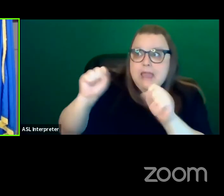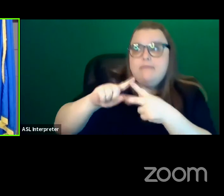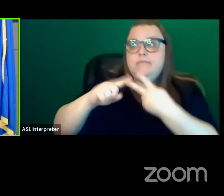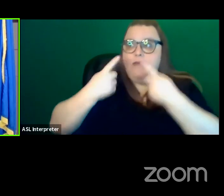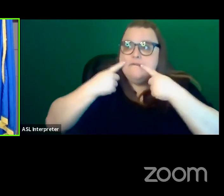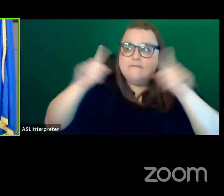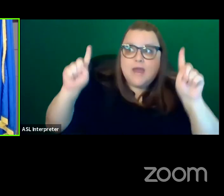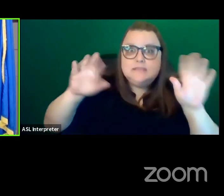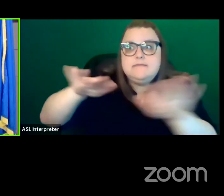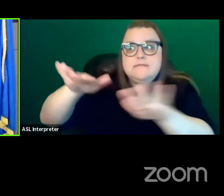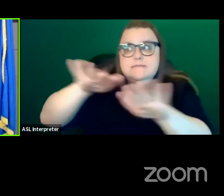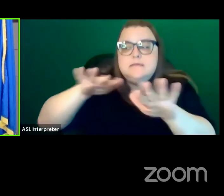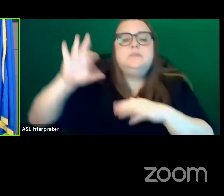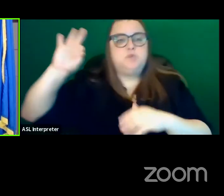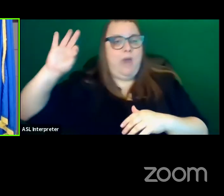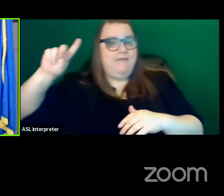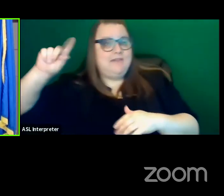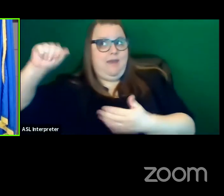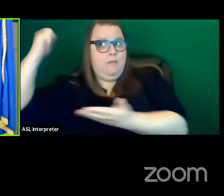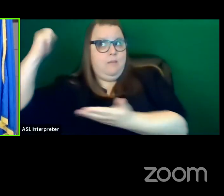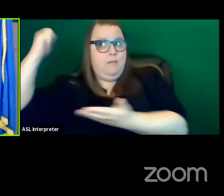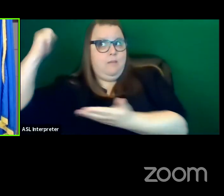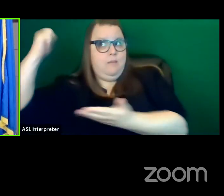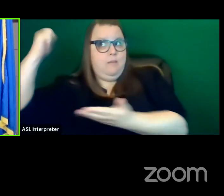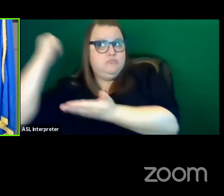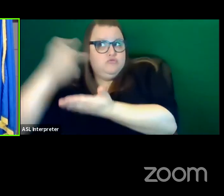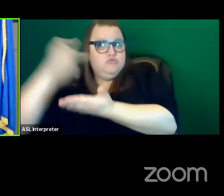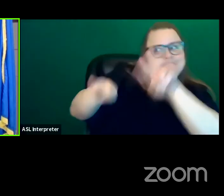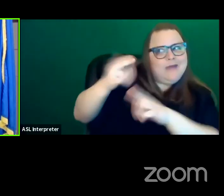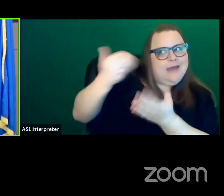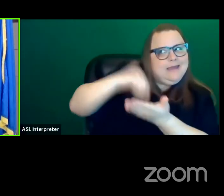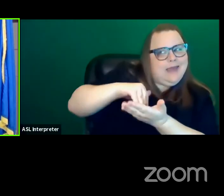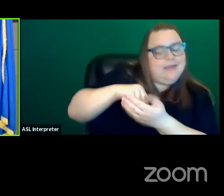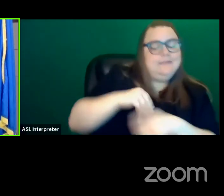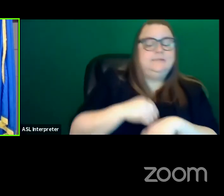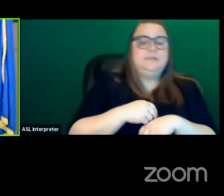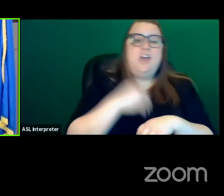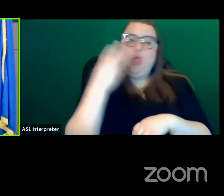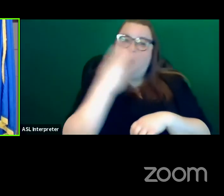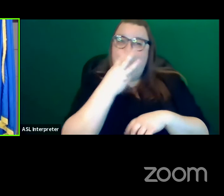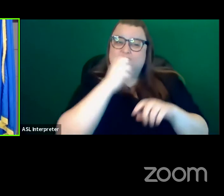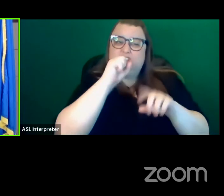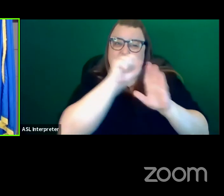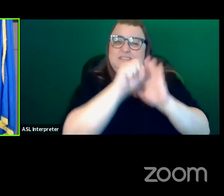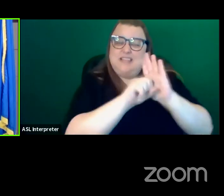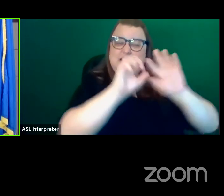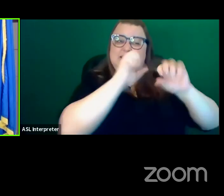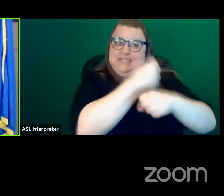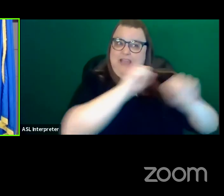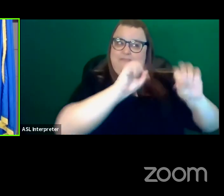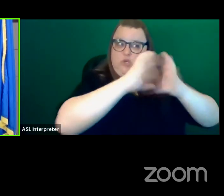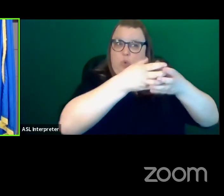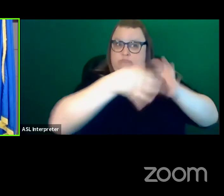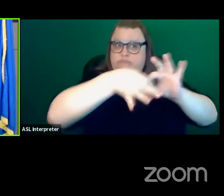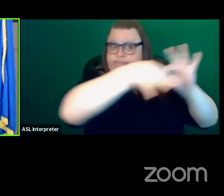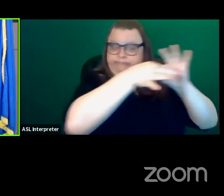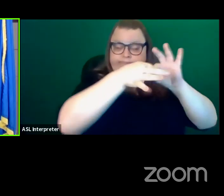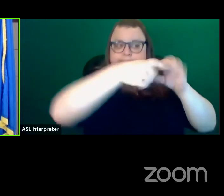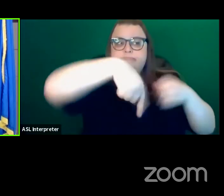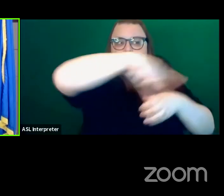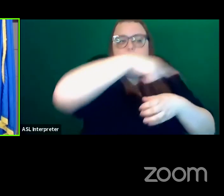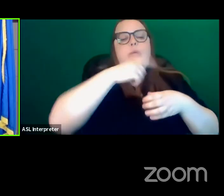FDA for distribution. The goal of the Western States Safety Coalition is to provide Nevadans with an additional layer of